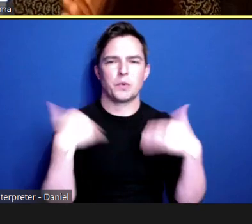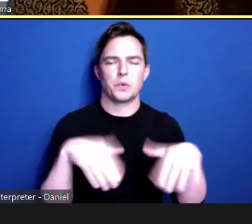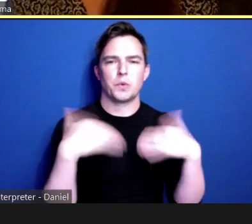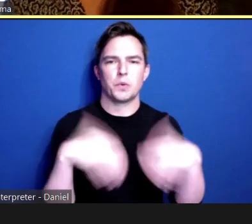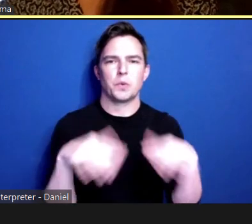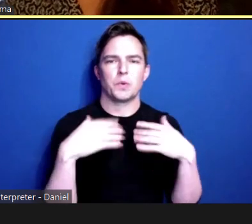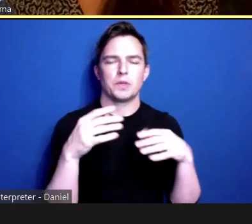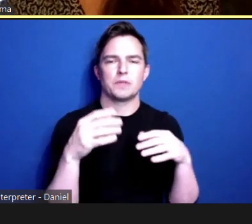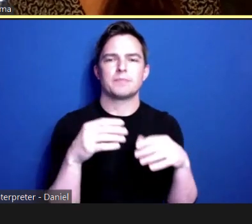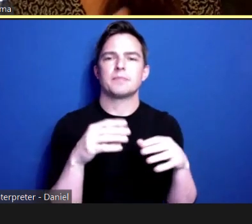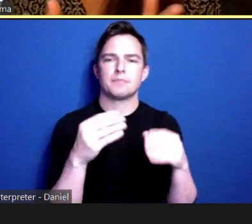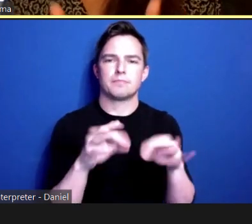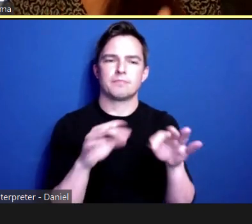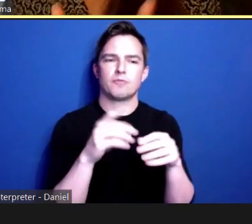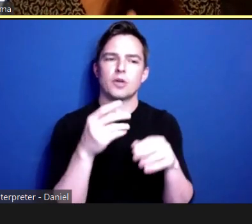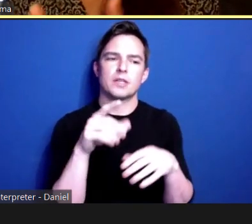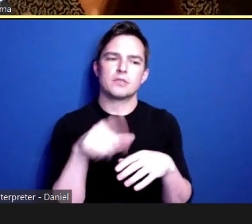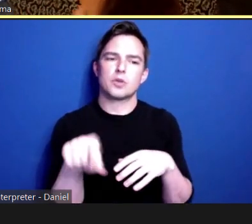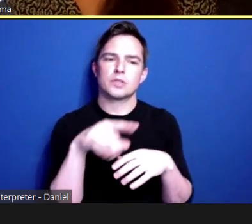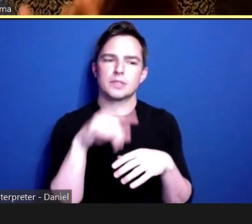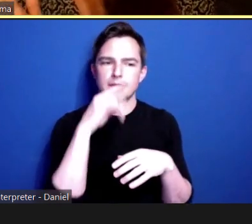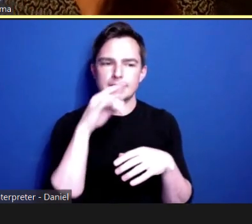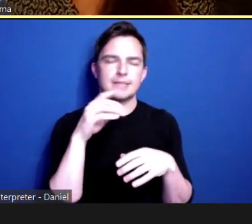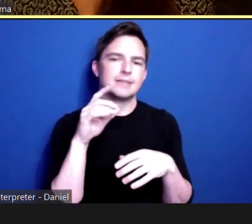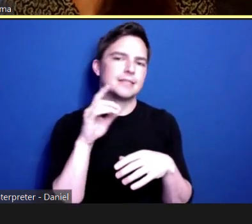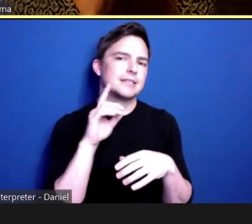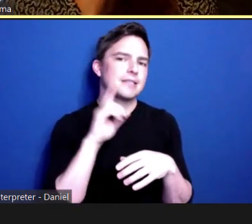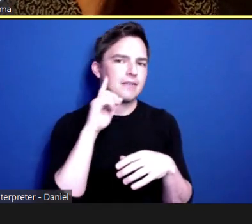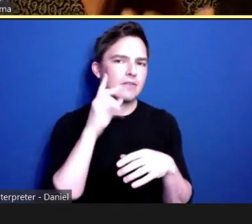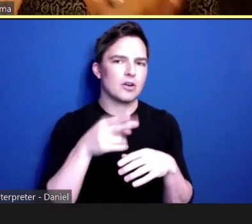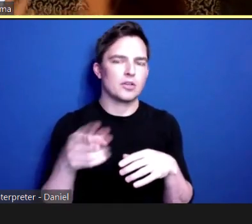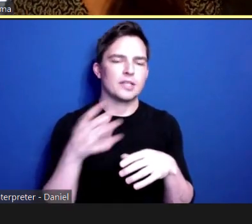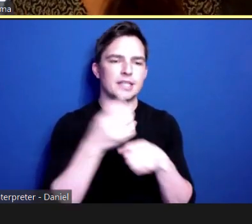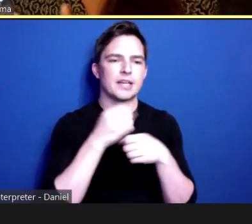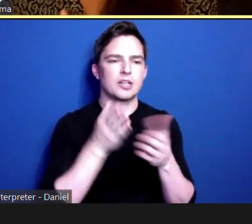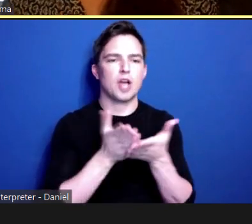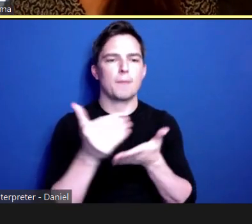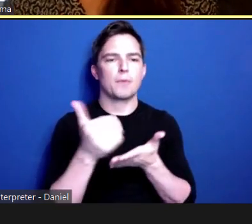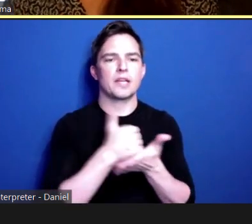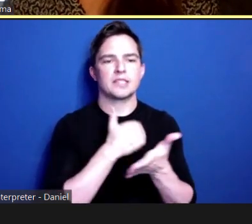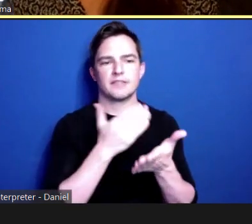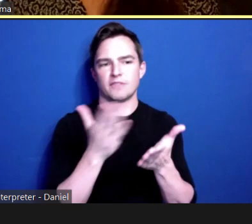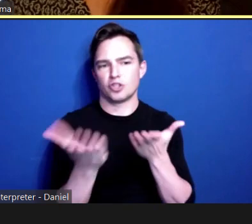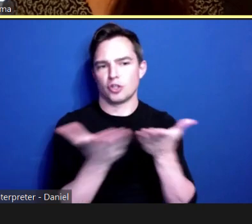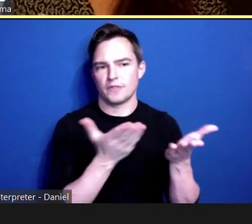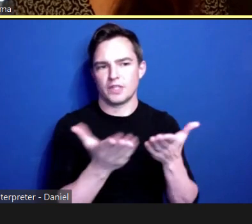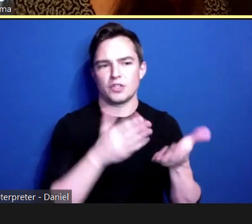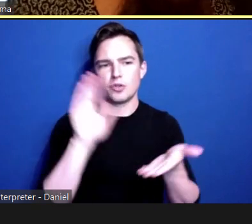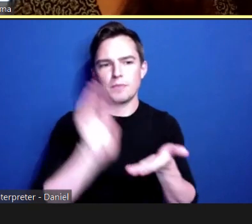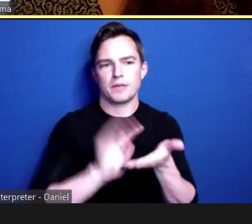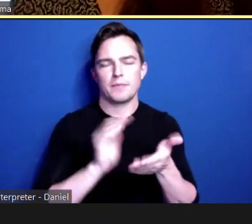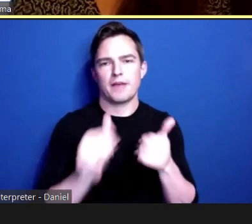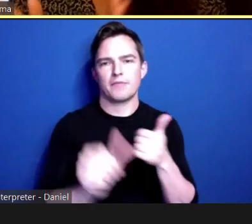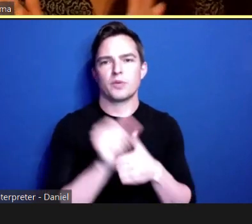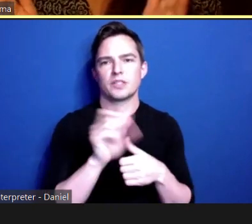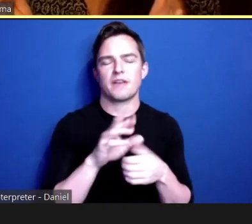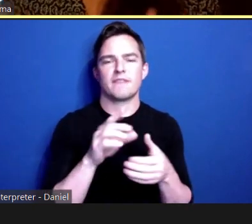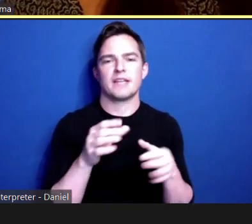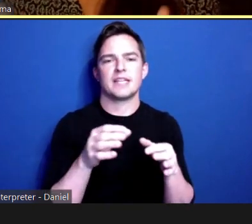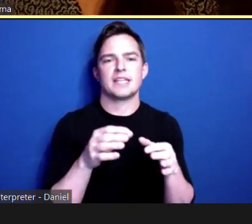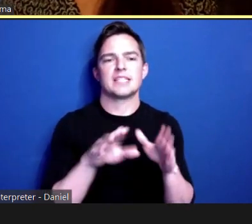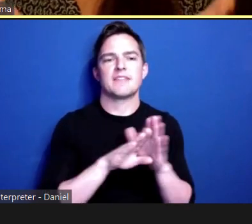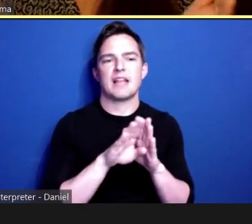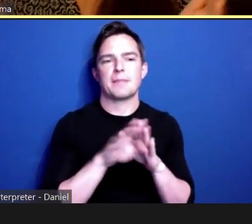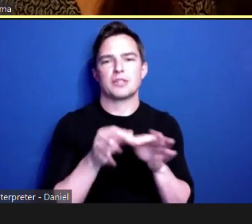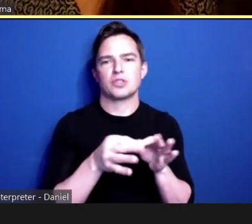are therefore hard of hearing to get time-sensitive services to minimize the risk for developmental delay and make